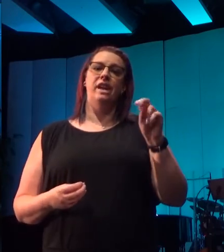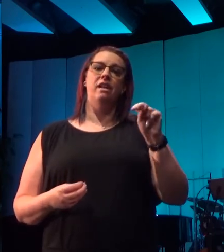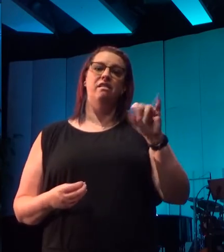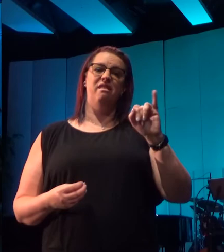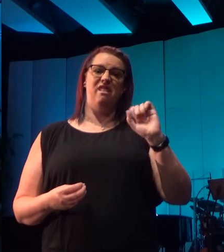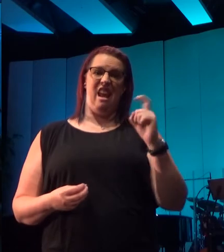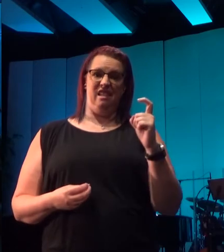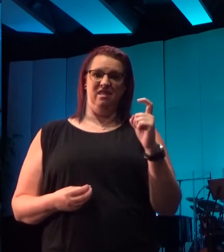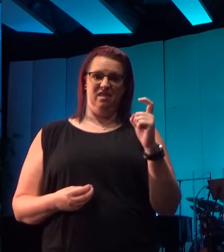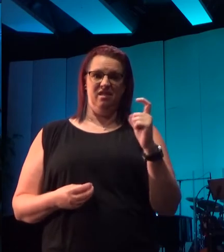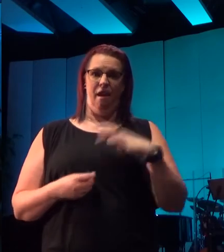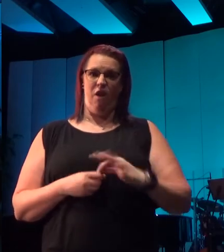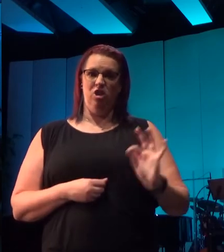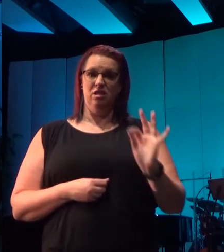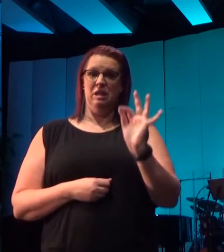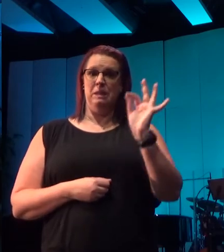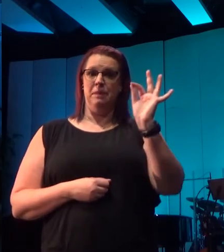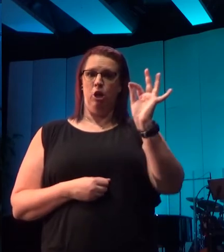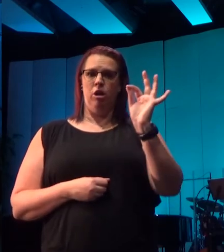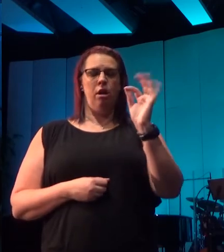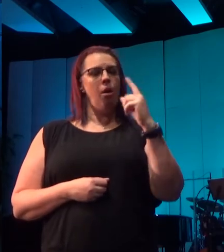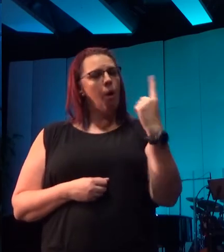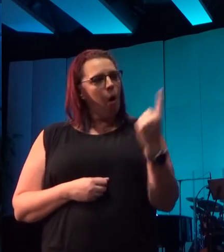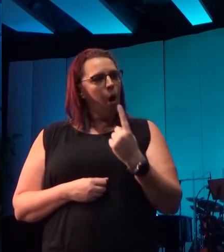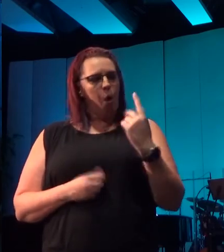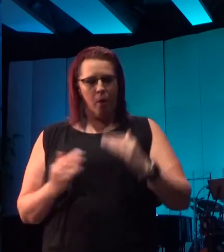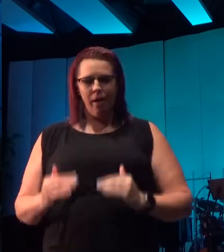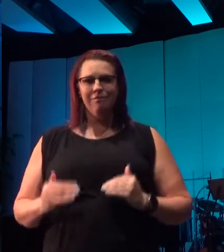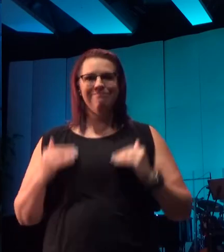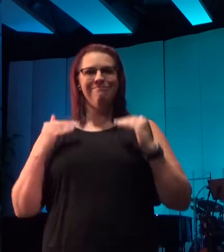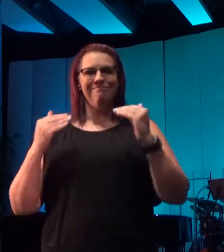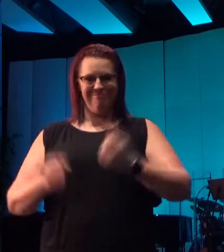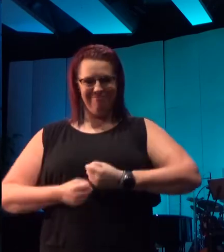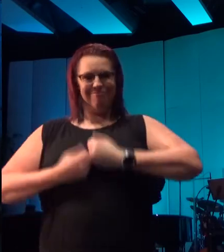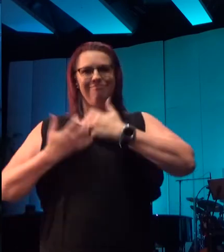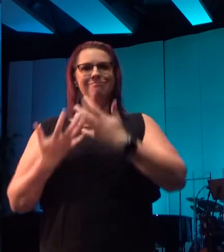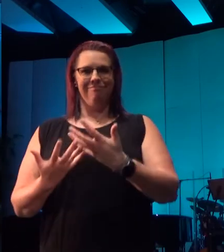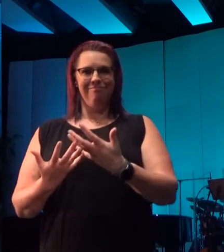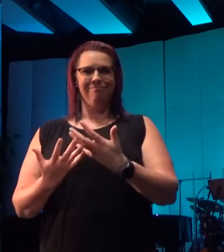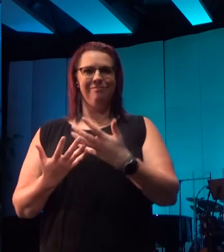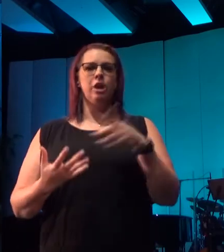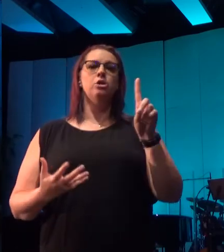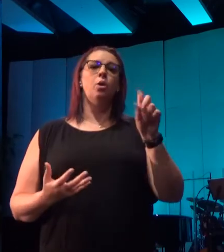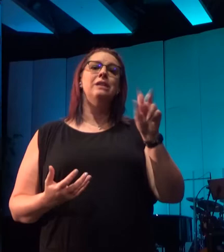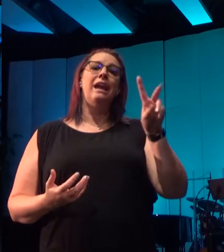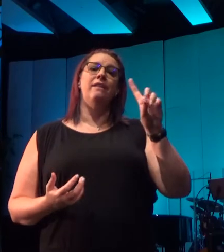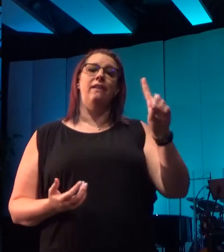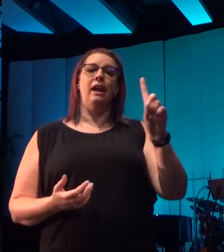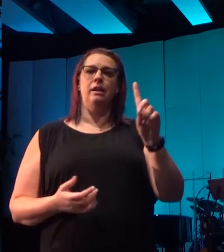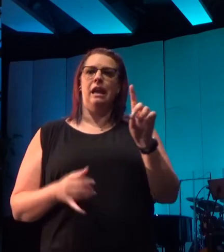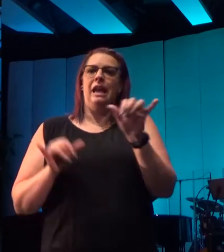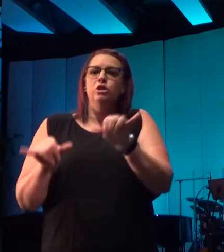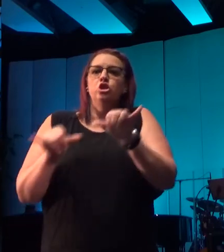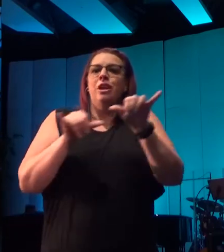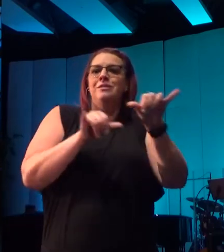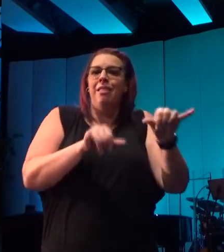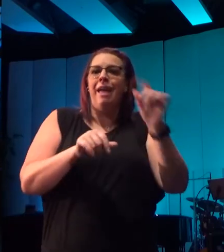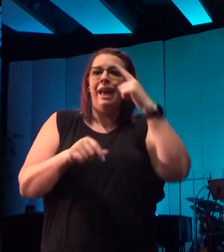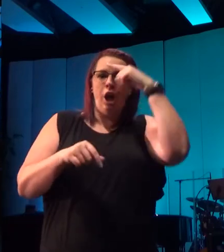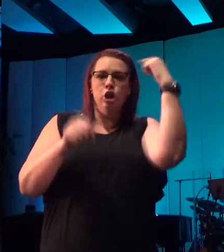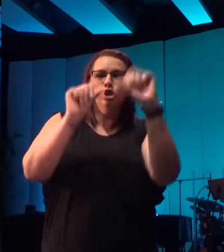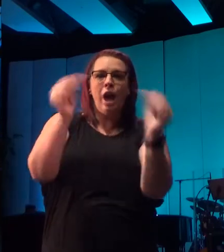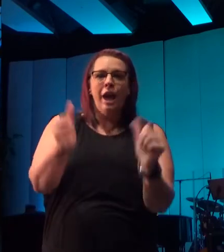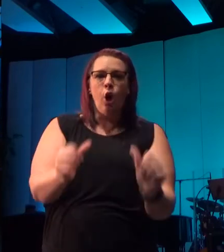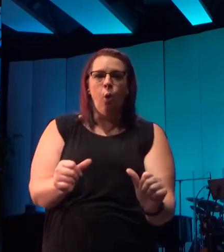the ashes of loss. And David's realizing, well, it's like death is like a shadow. It's like an illusion. If you